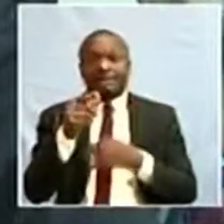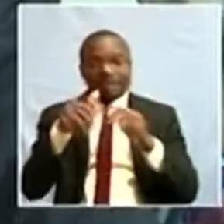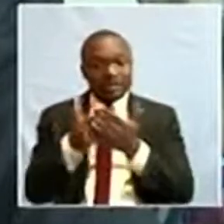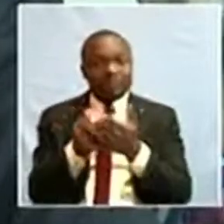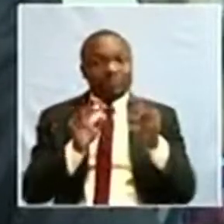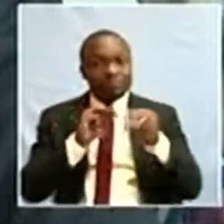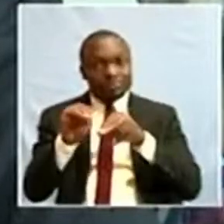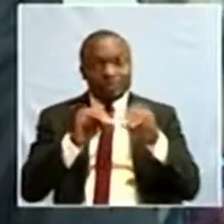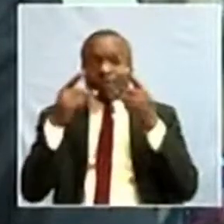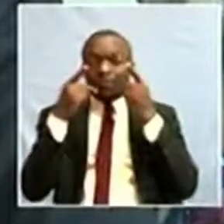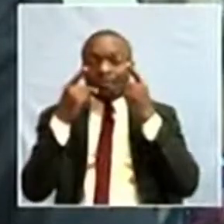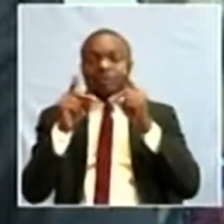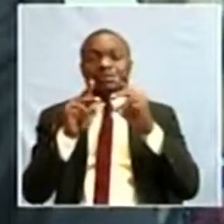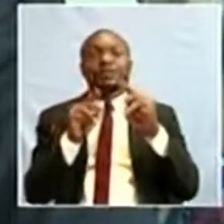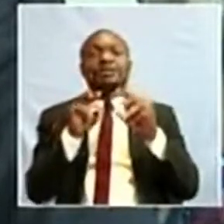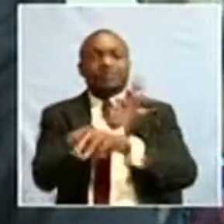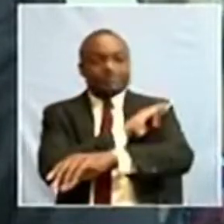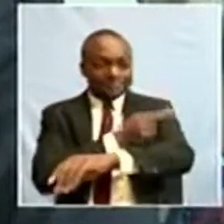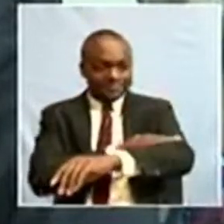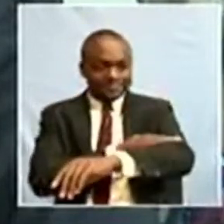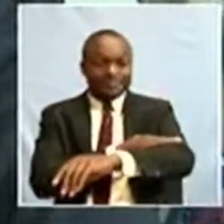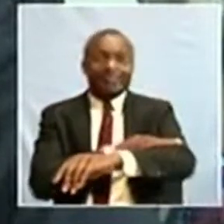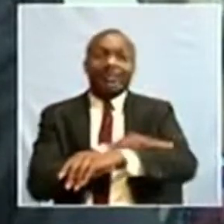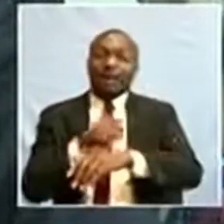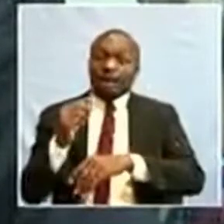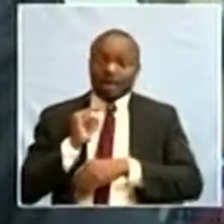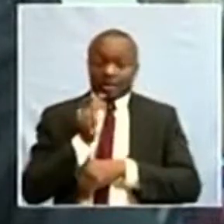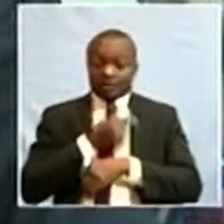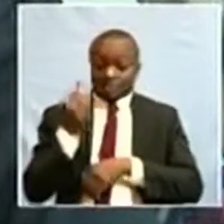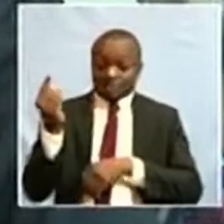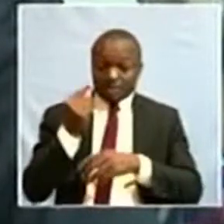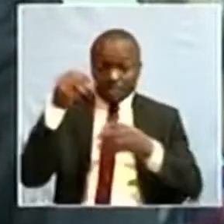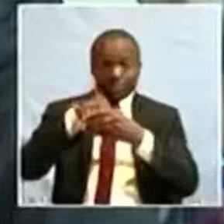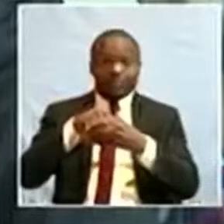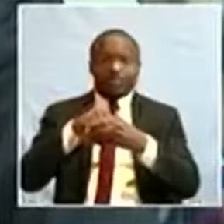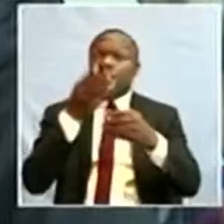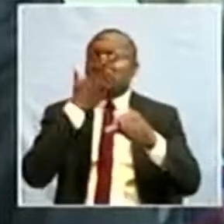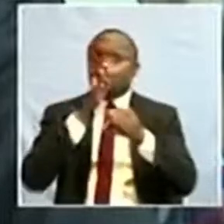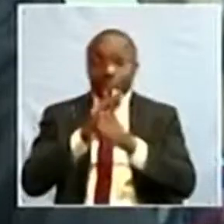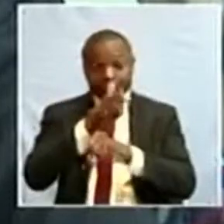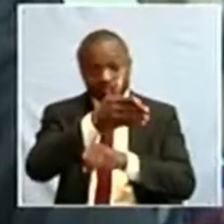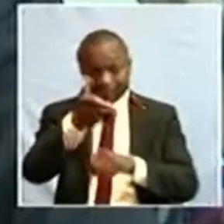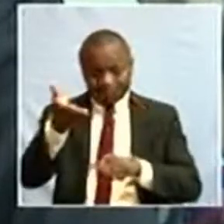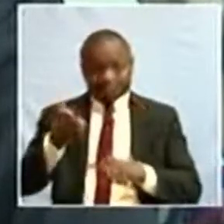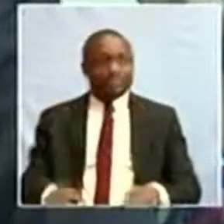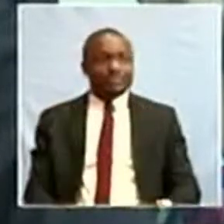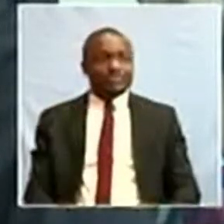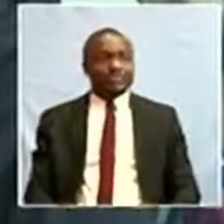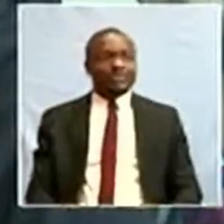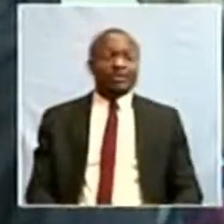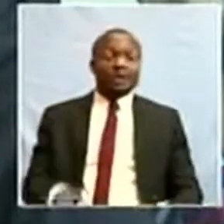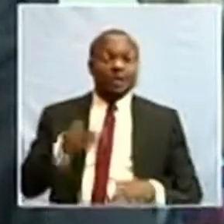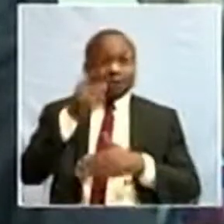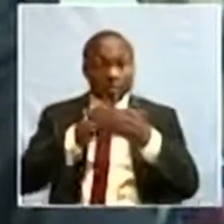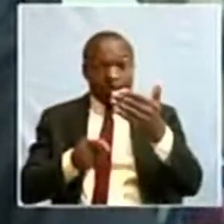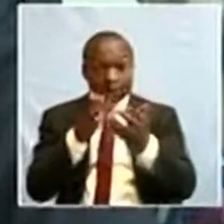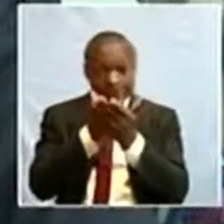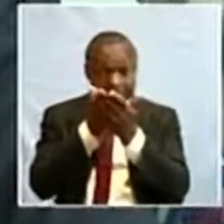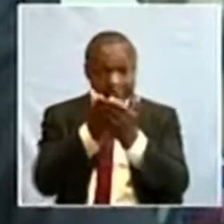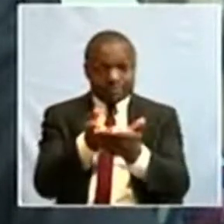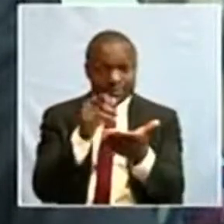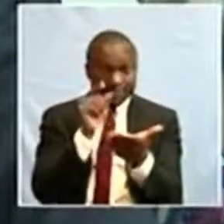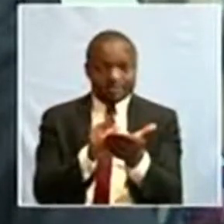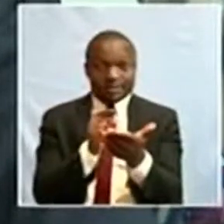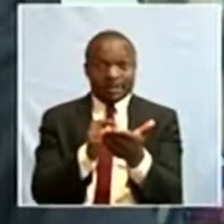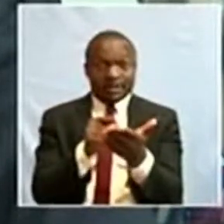they've managed the public resources. Okay. So we come in to give you assurance that what has been presented in these